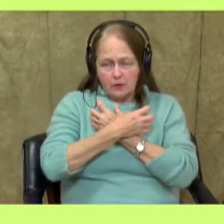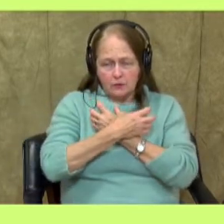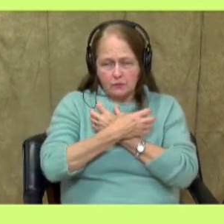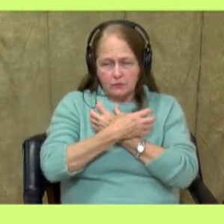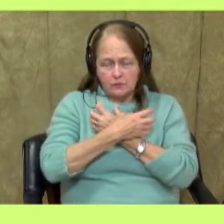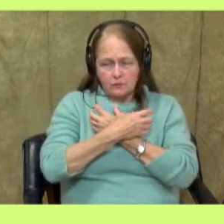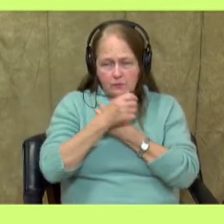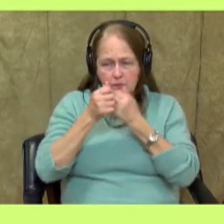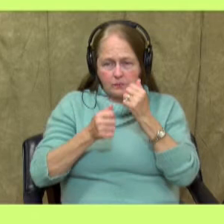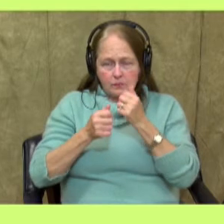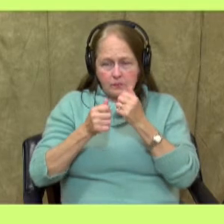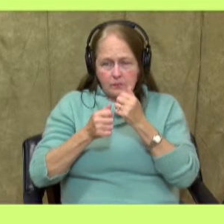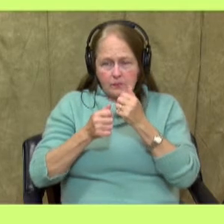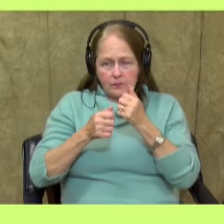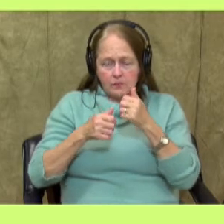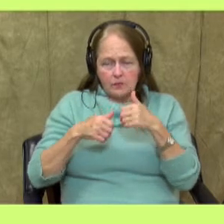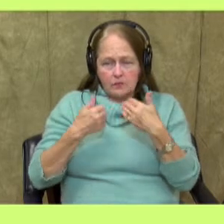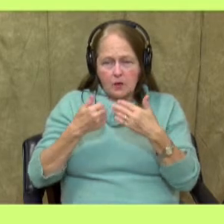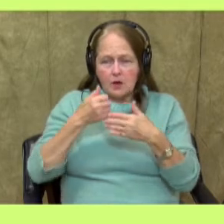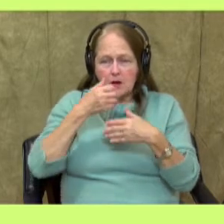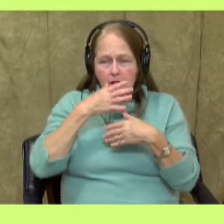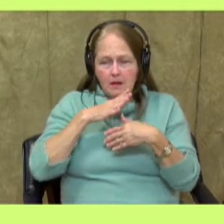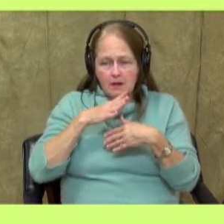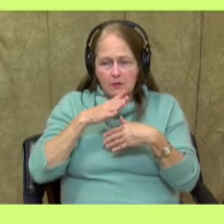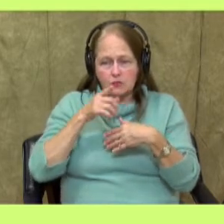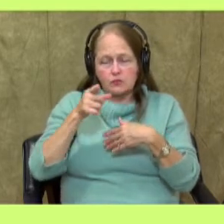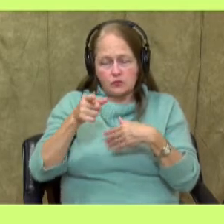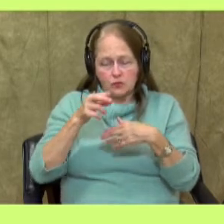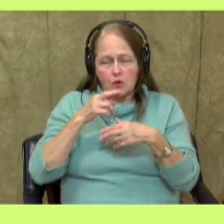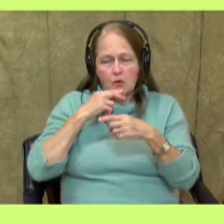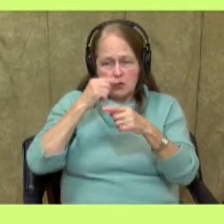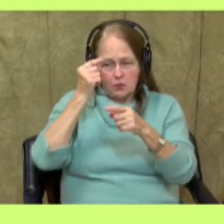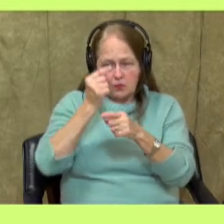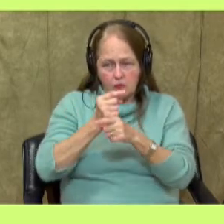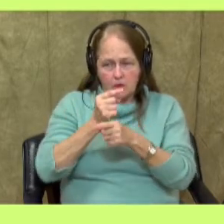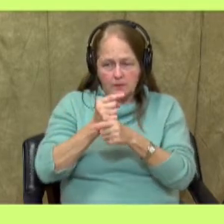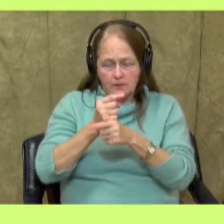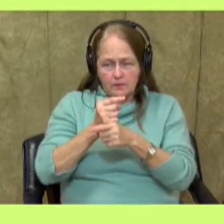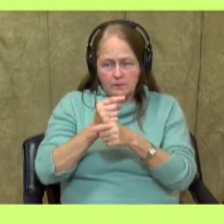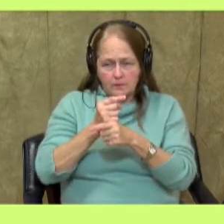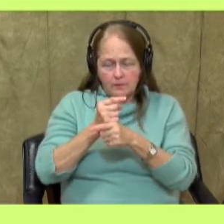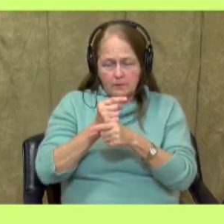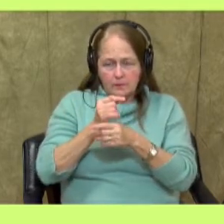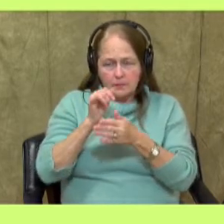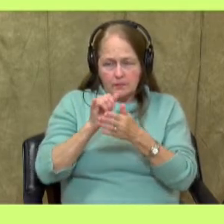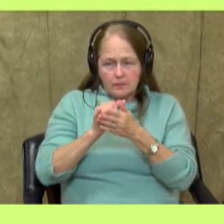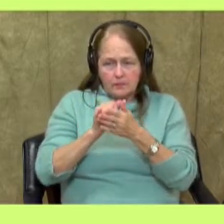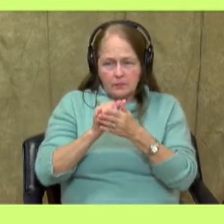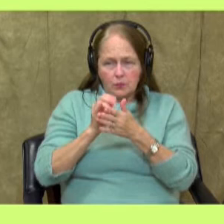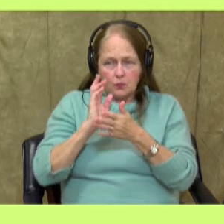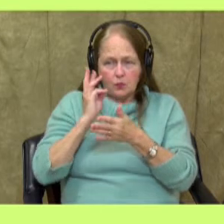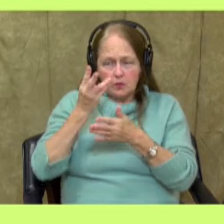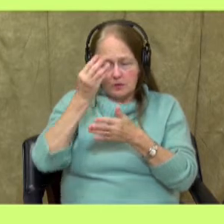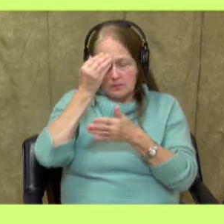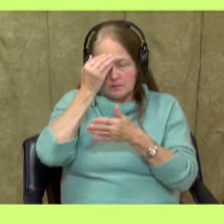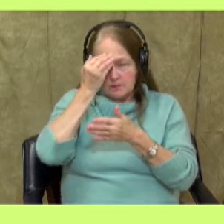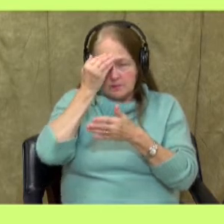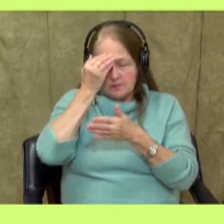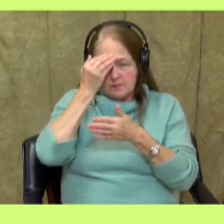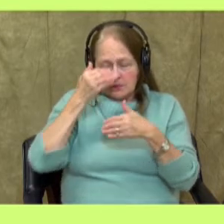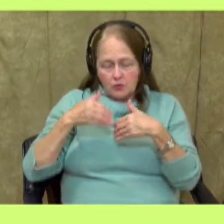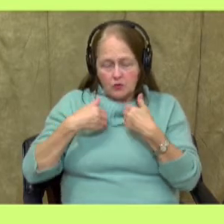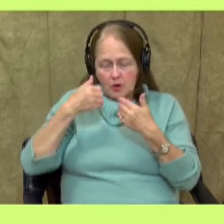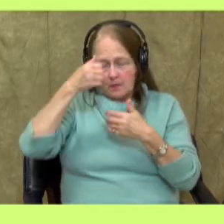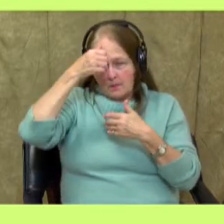Did you say that it would be the young lady? Because you would be correct. And by process of elimination, we would know that the young